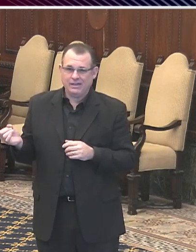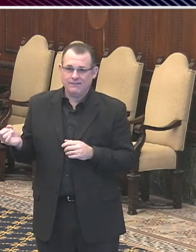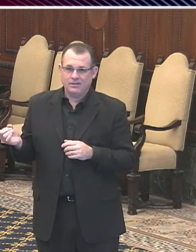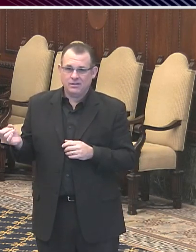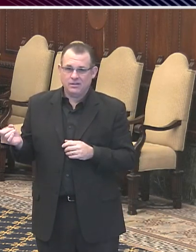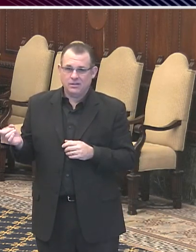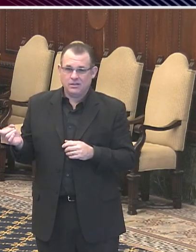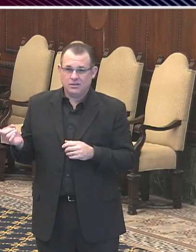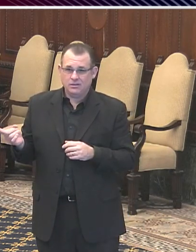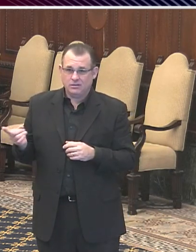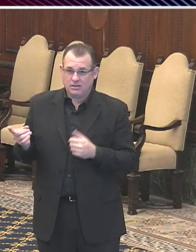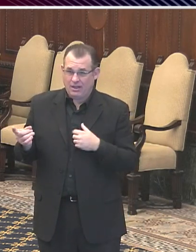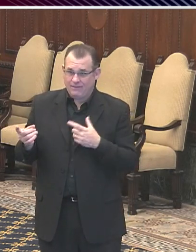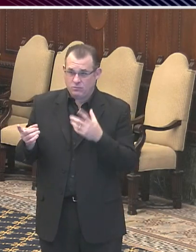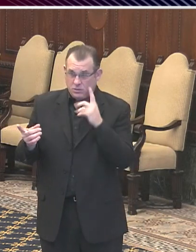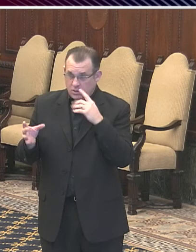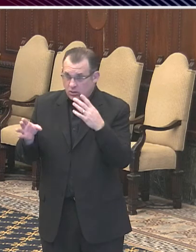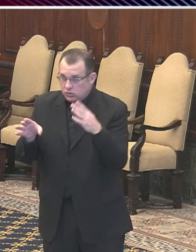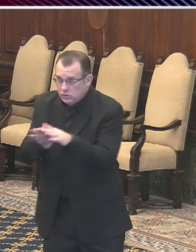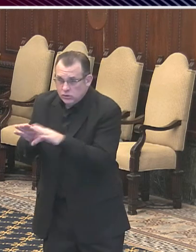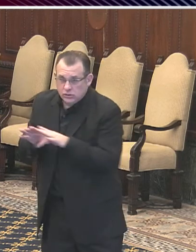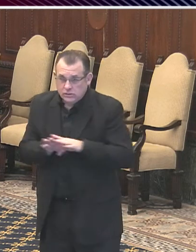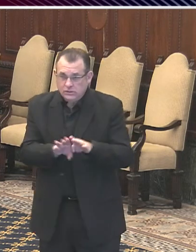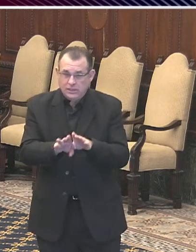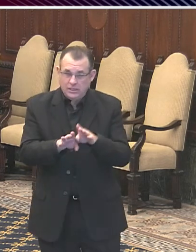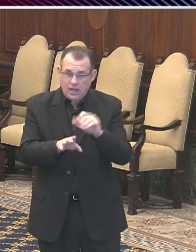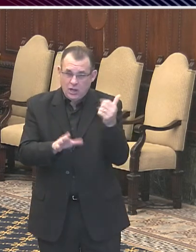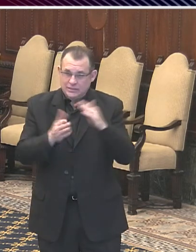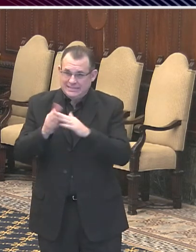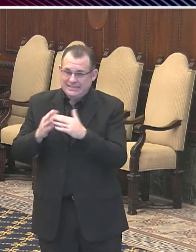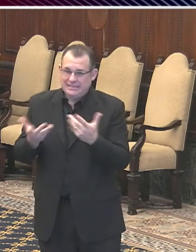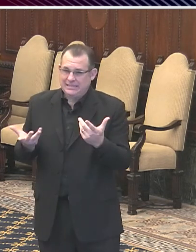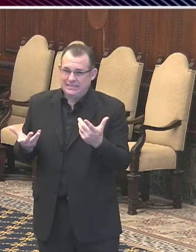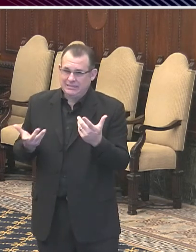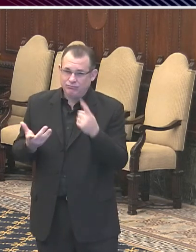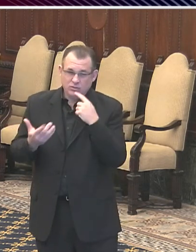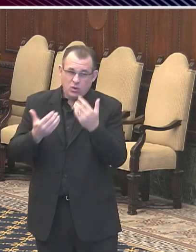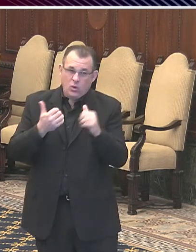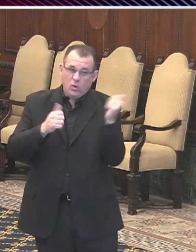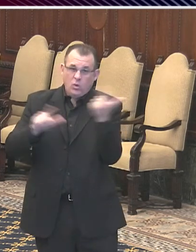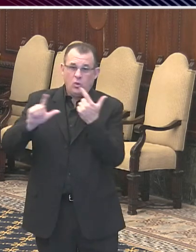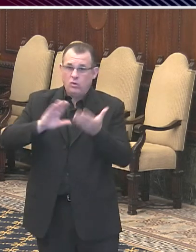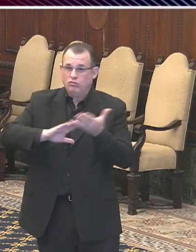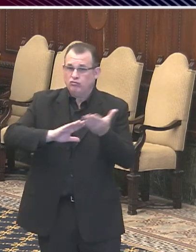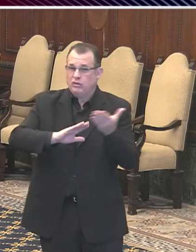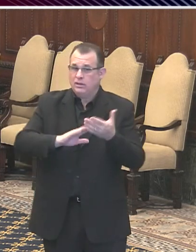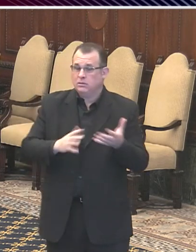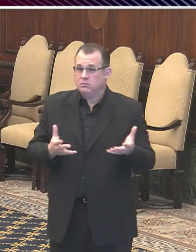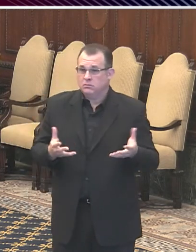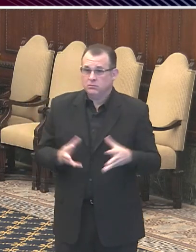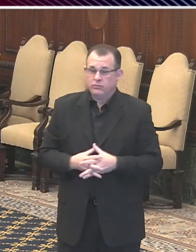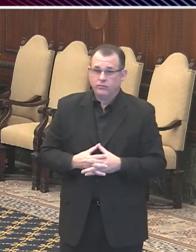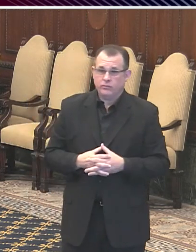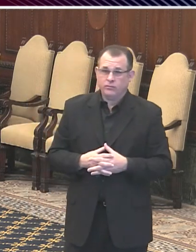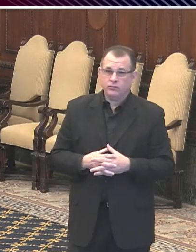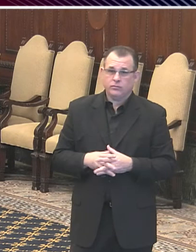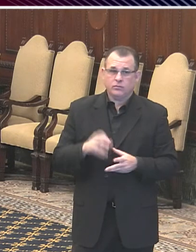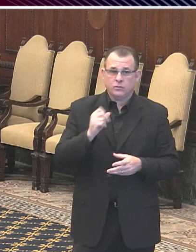down in other major cities, and certainly would have great concerns should that happen here. Okay, thank you.